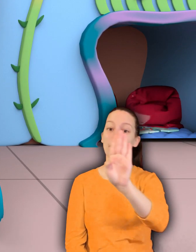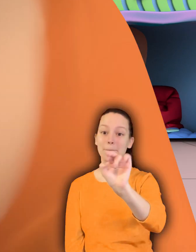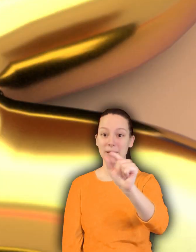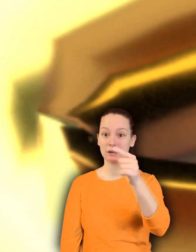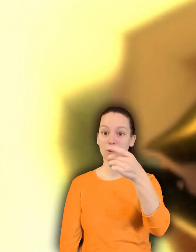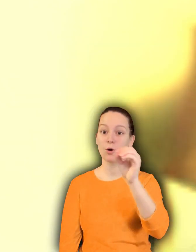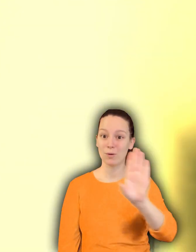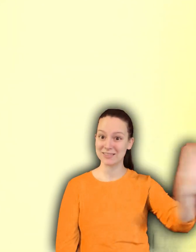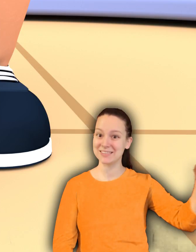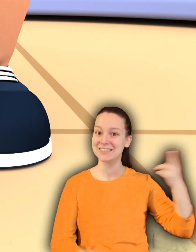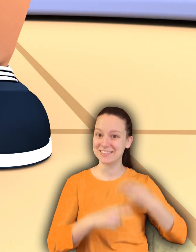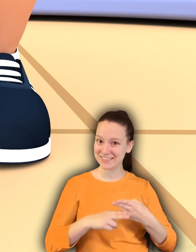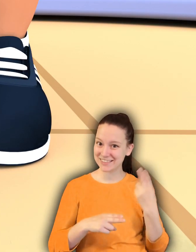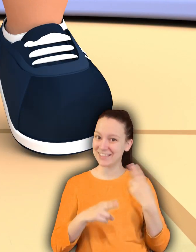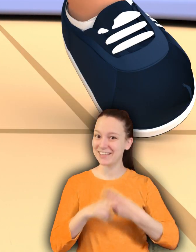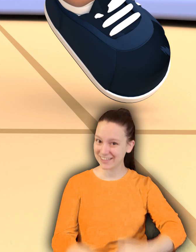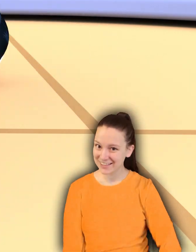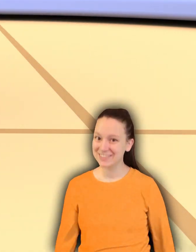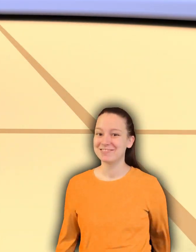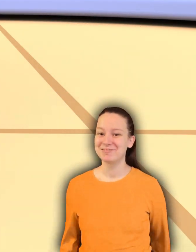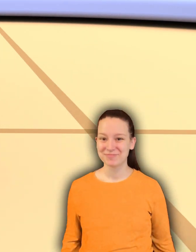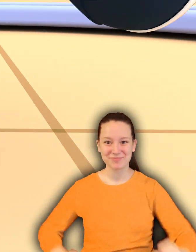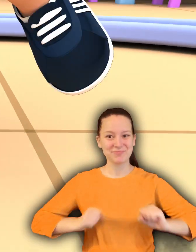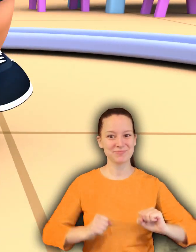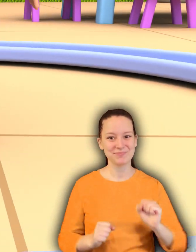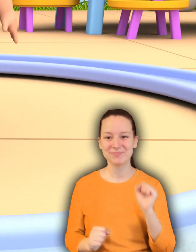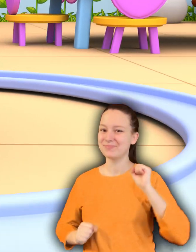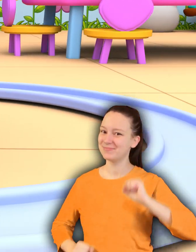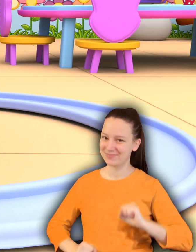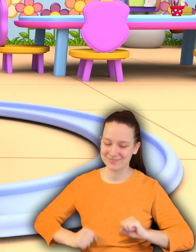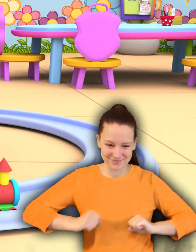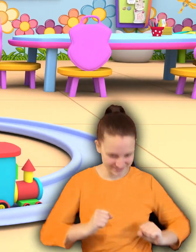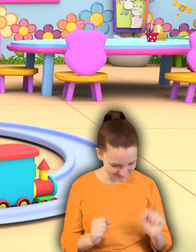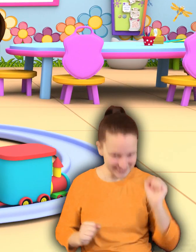NGO and Bingo was his name-o